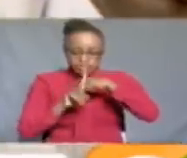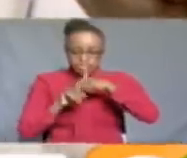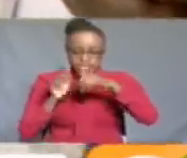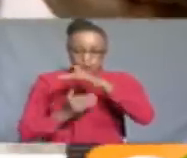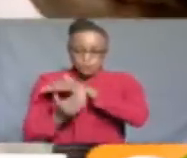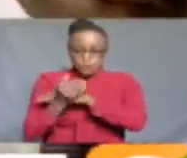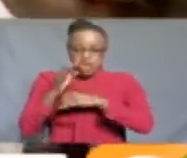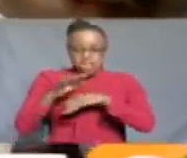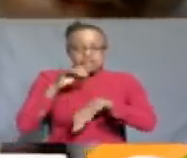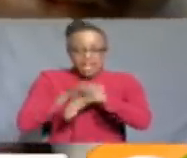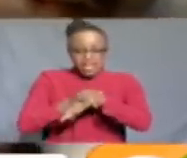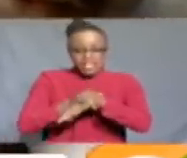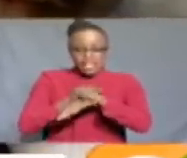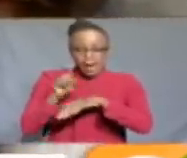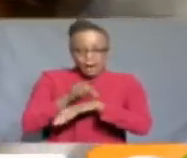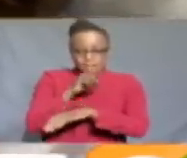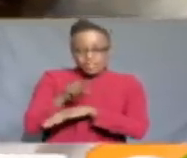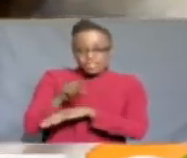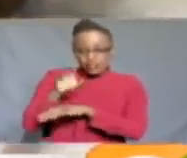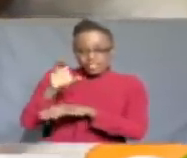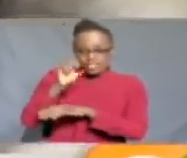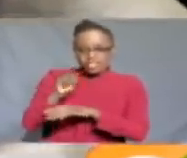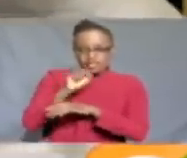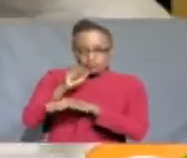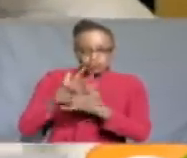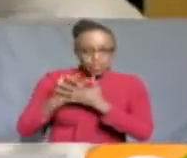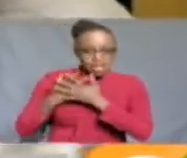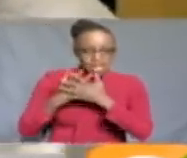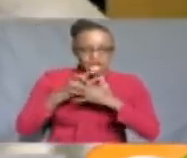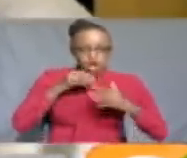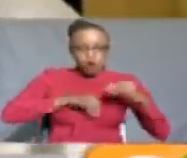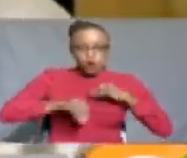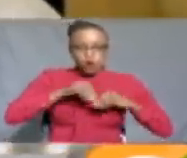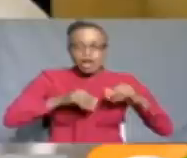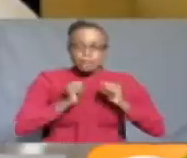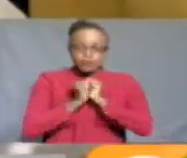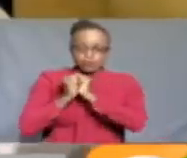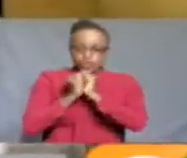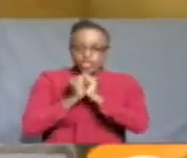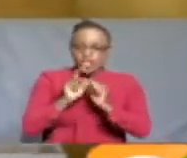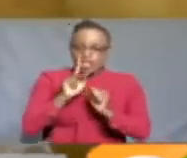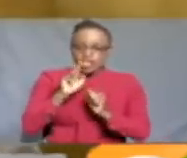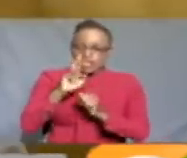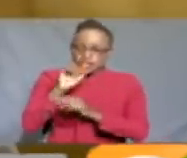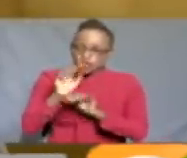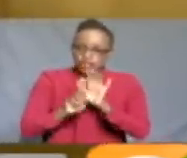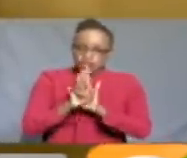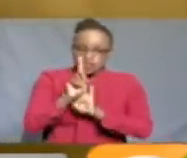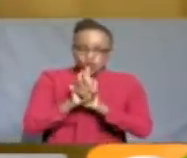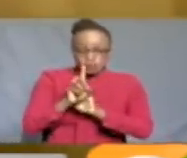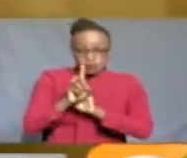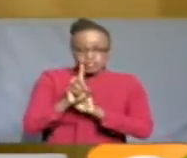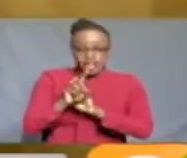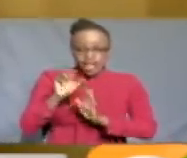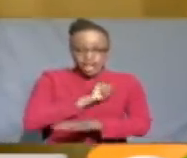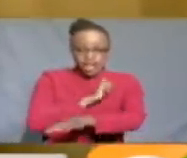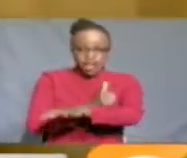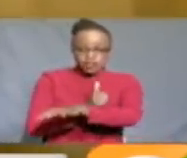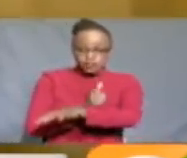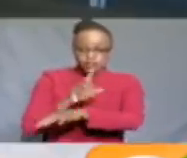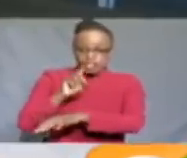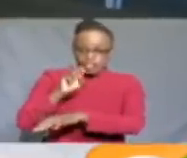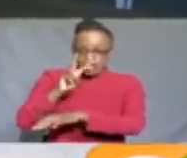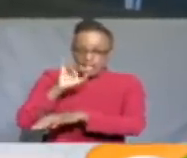If found culpable, CS Rotich is likely to face graft charges alongside Kerio Valley Development Authority Managing Director David